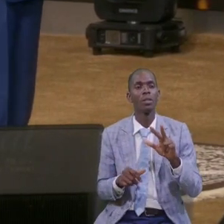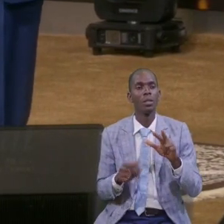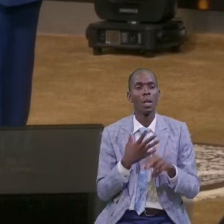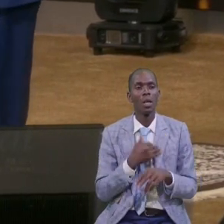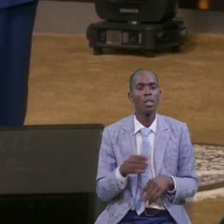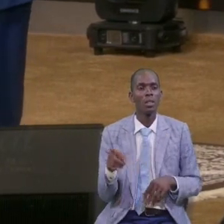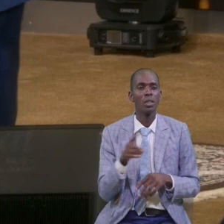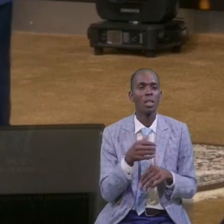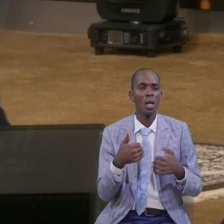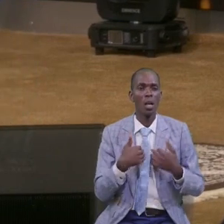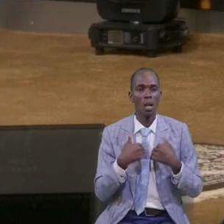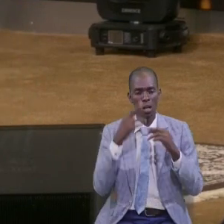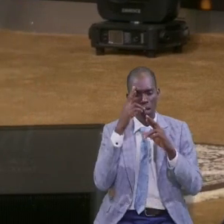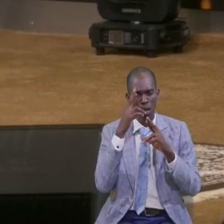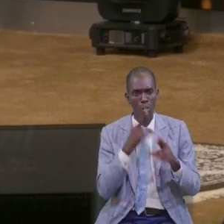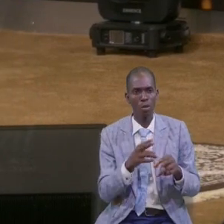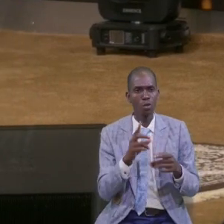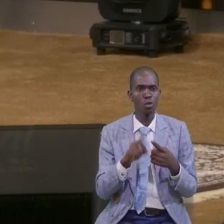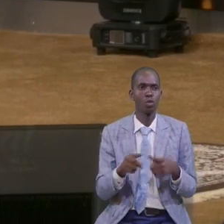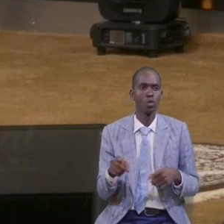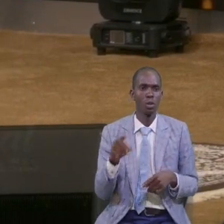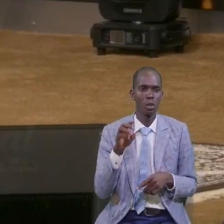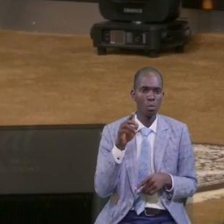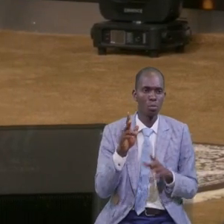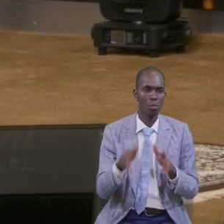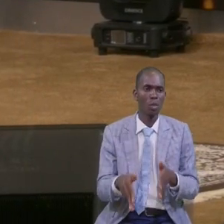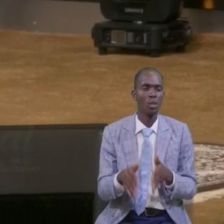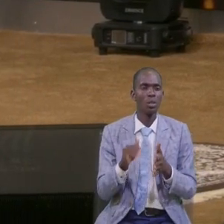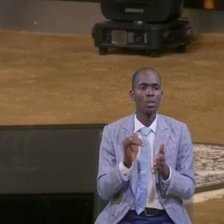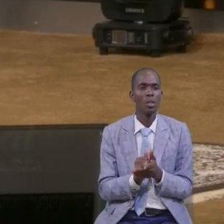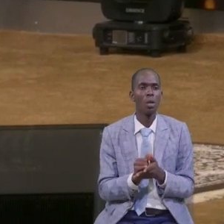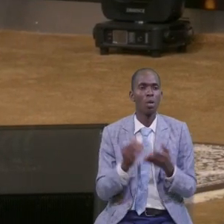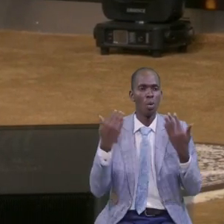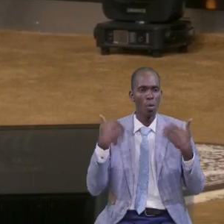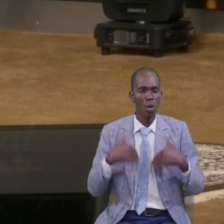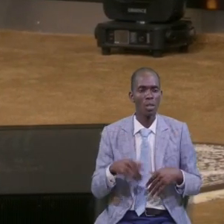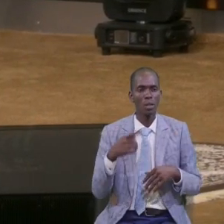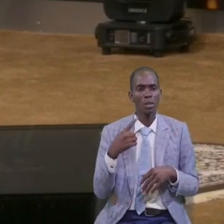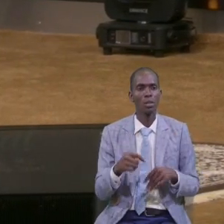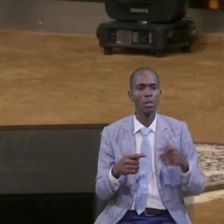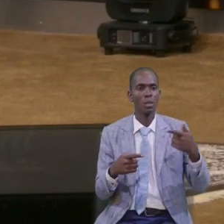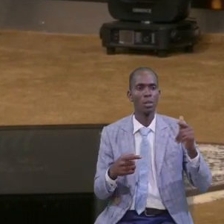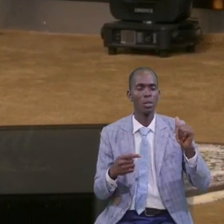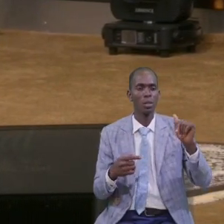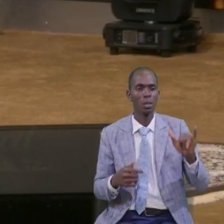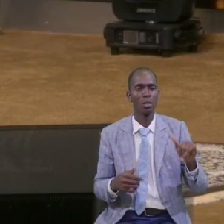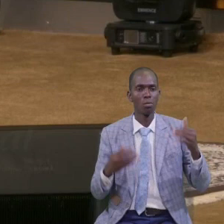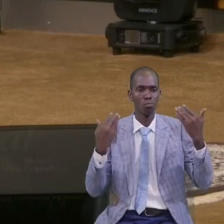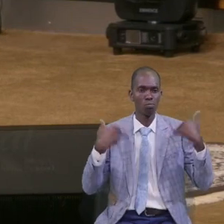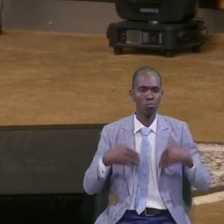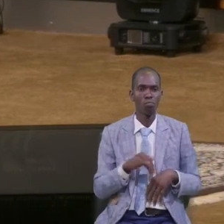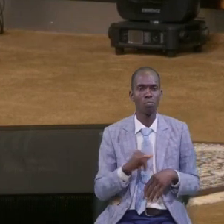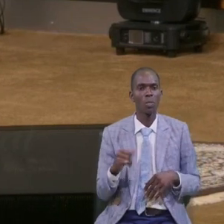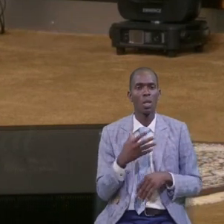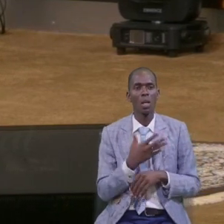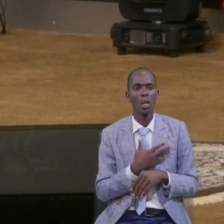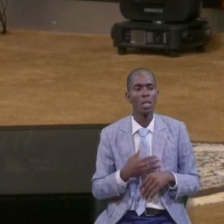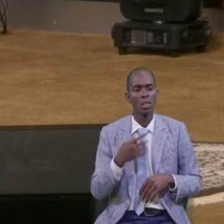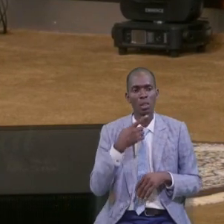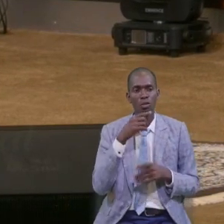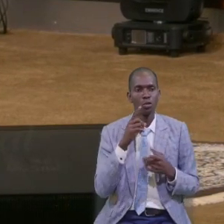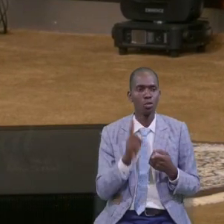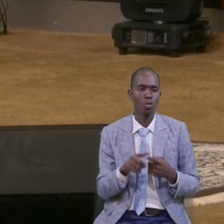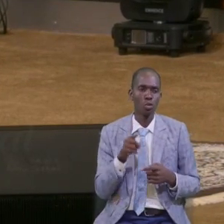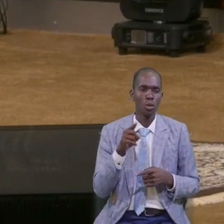have respect to him that weareth the gay clothing, and